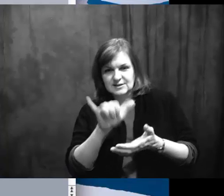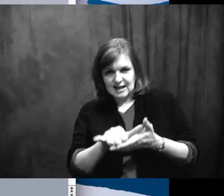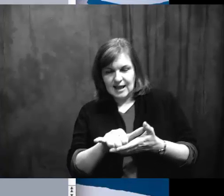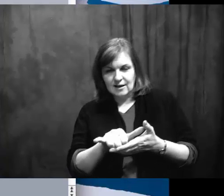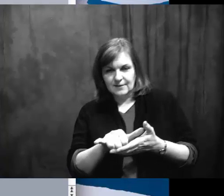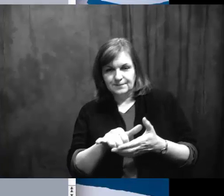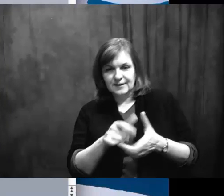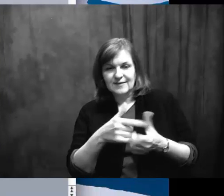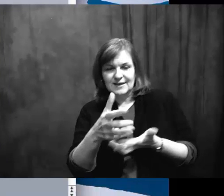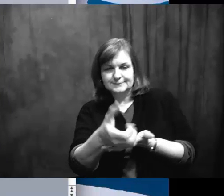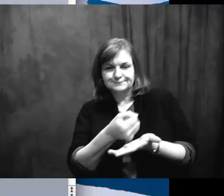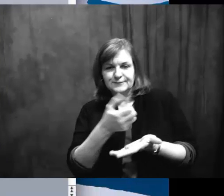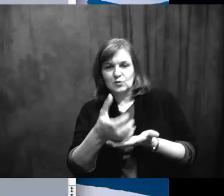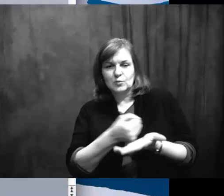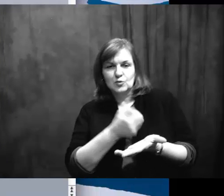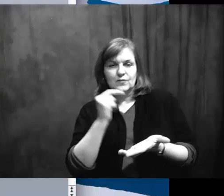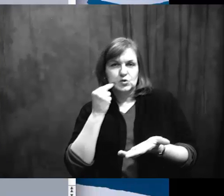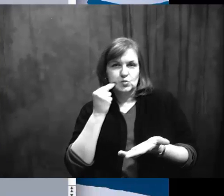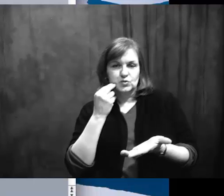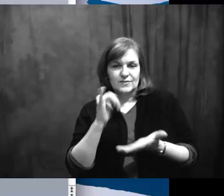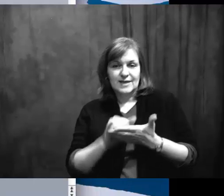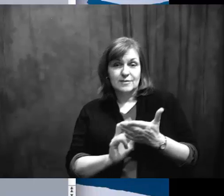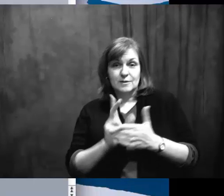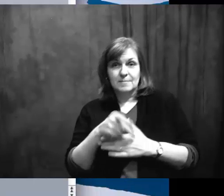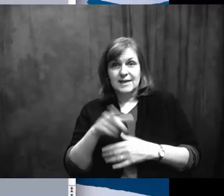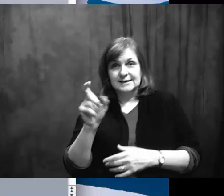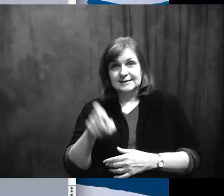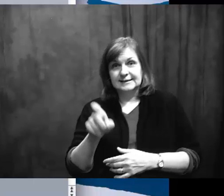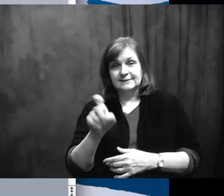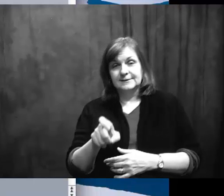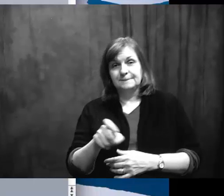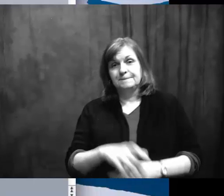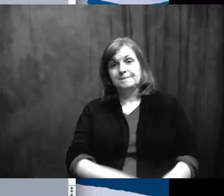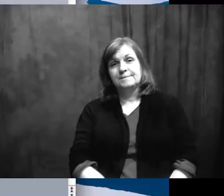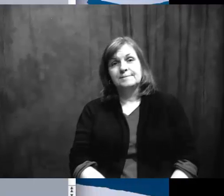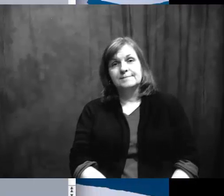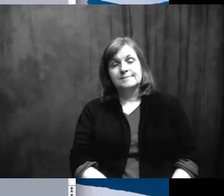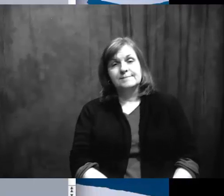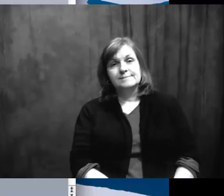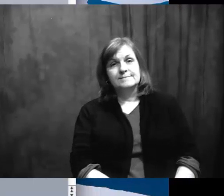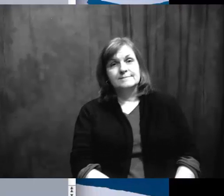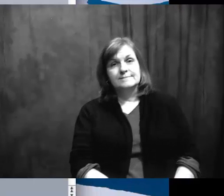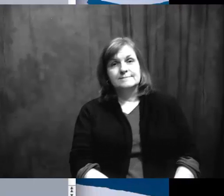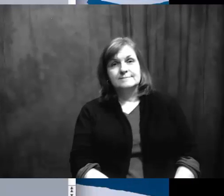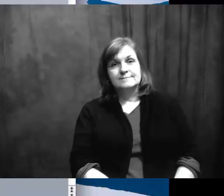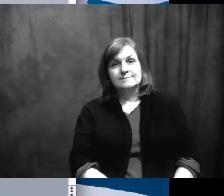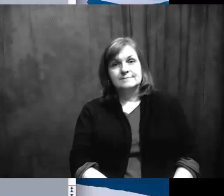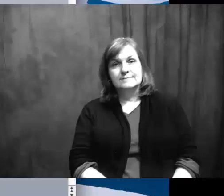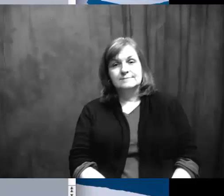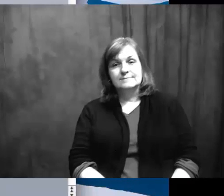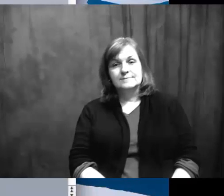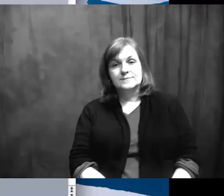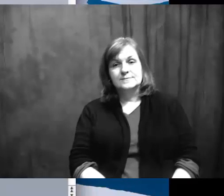organism into the nutrients that the plant actually needs.